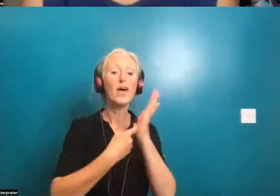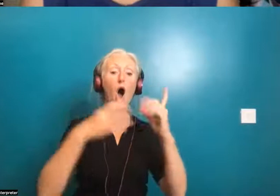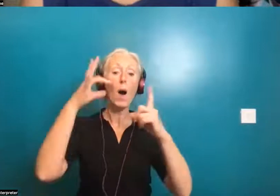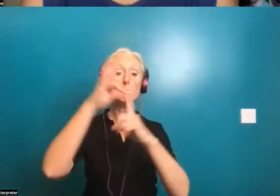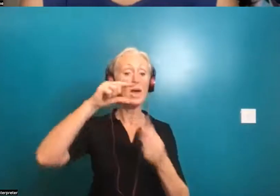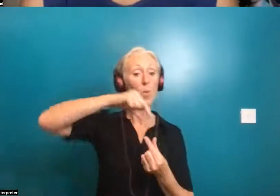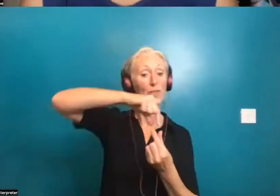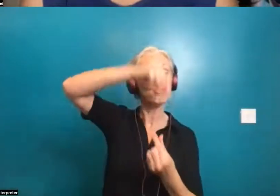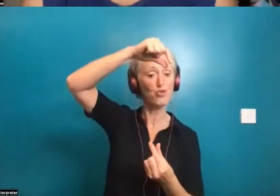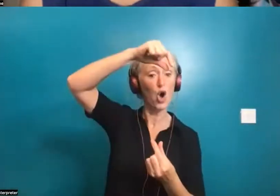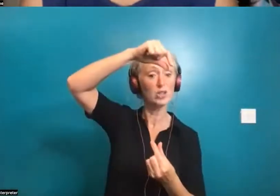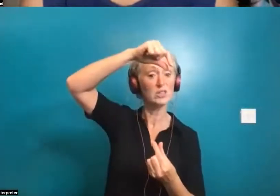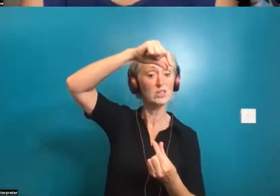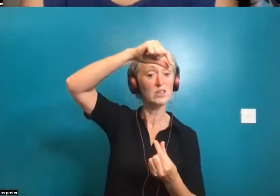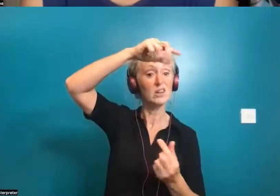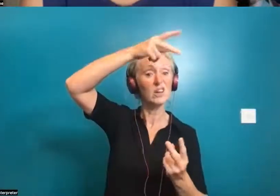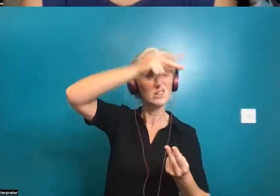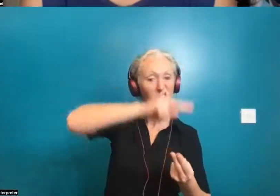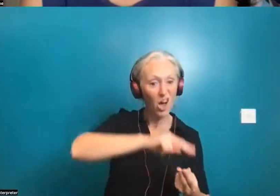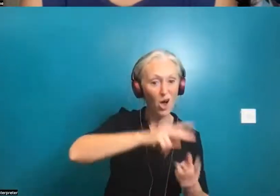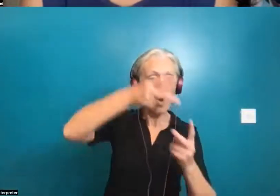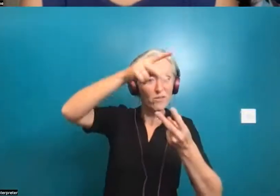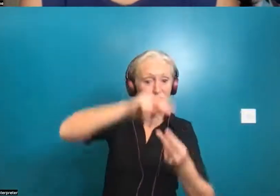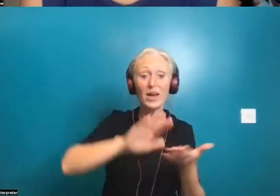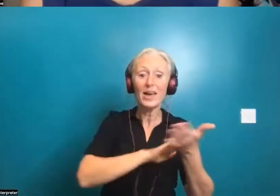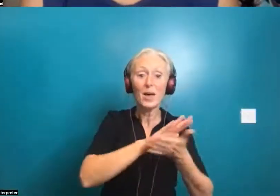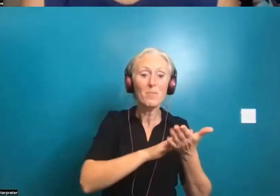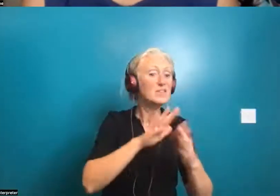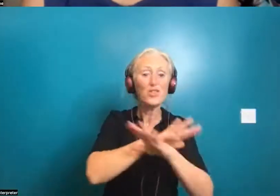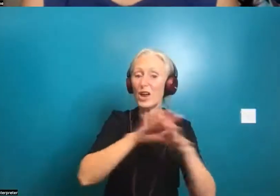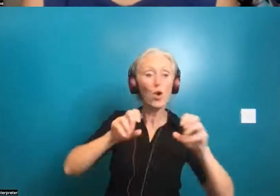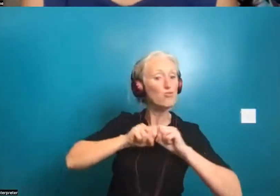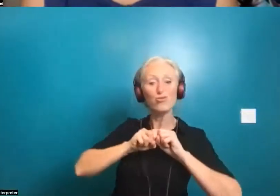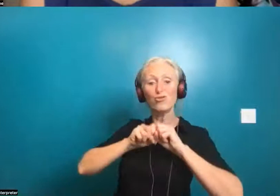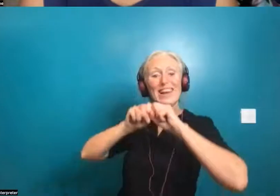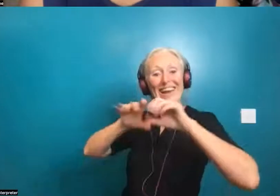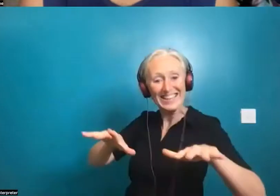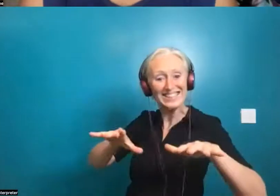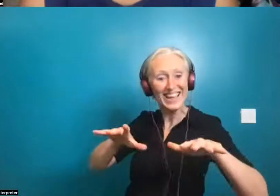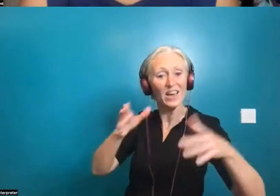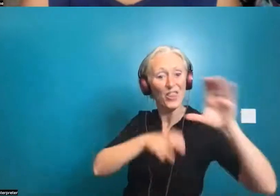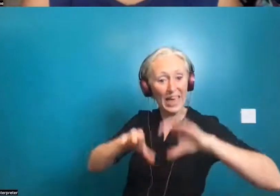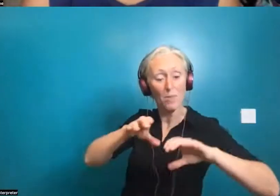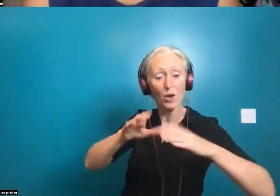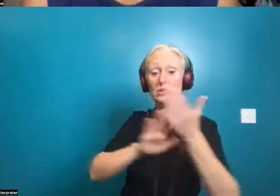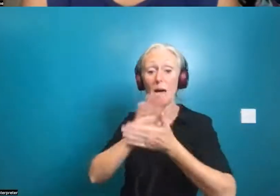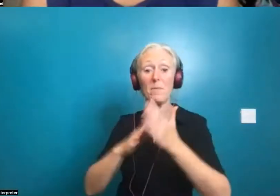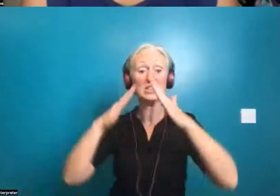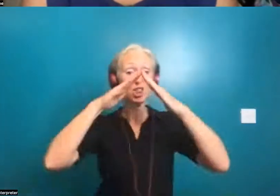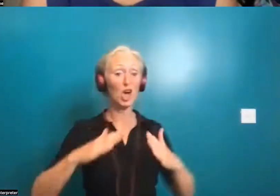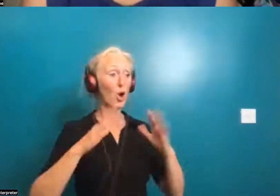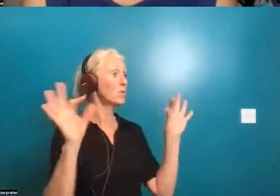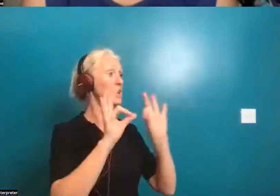off, they're not releasing this factor anymore. So your cones don't uptake it, and then therefore they